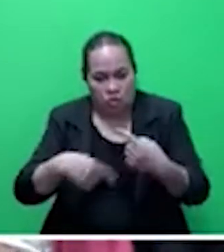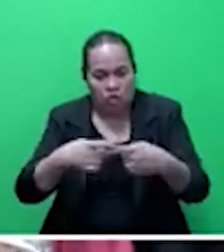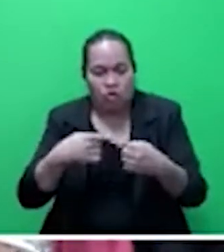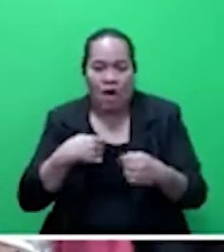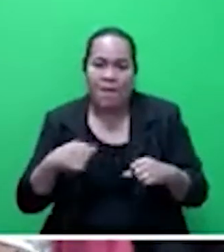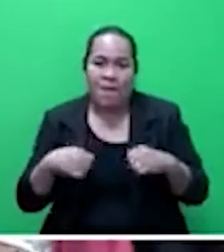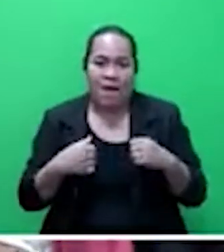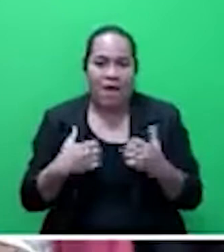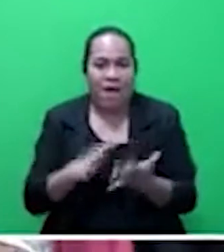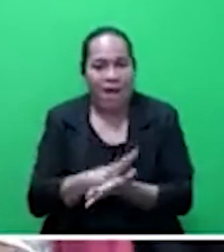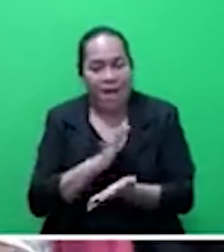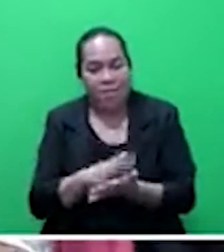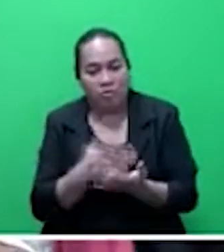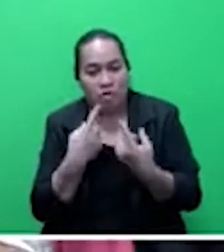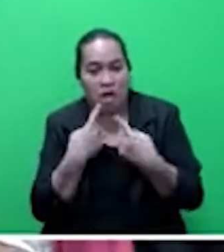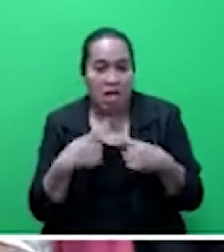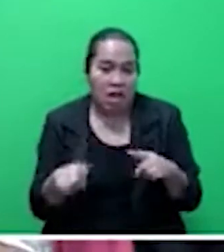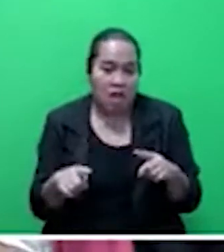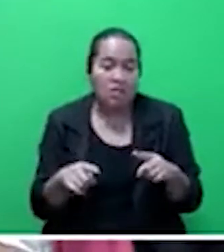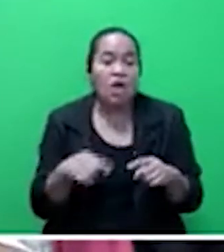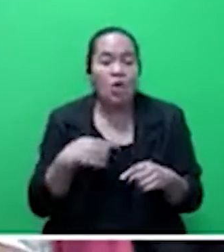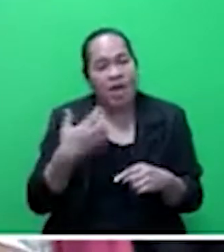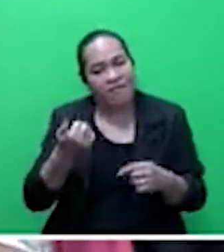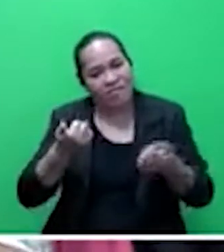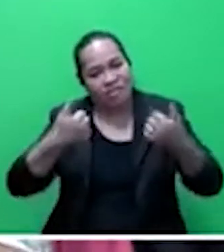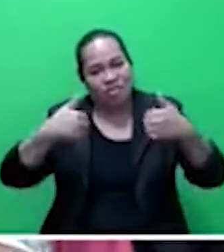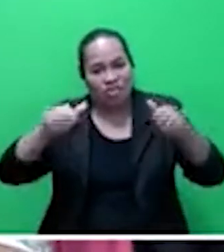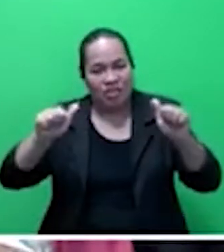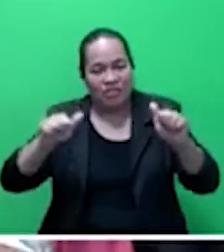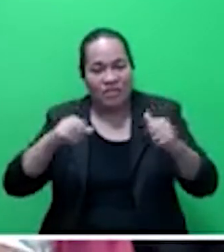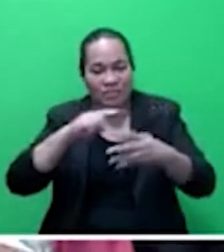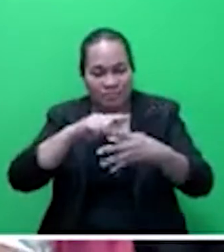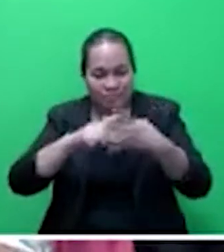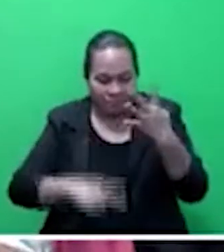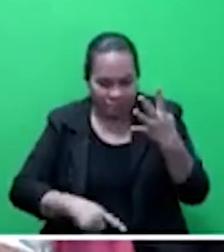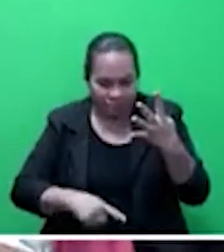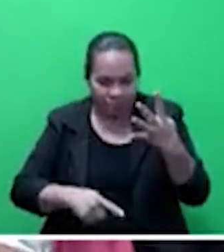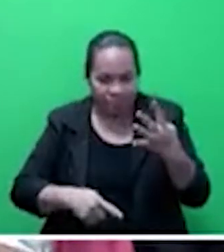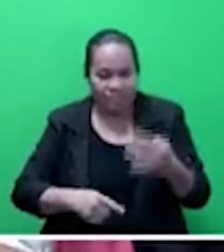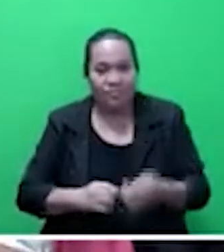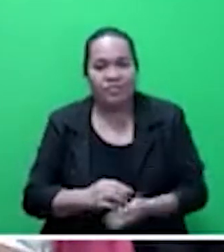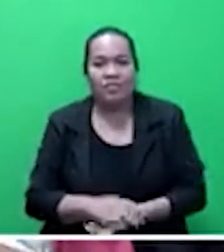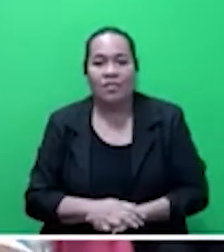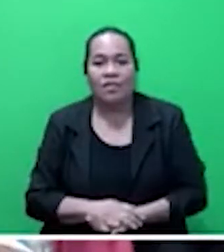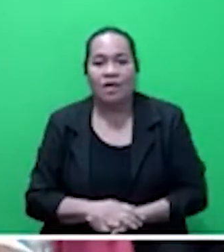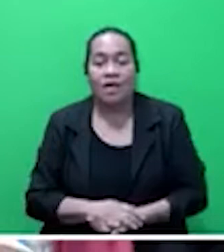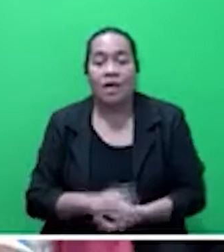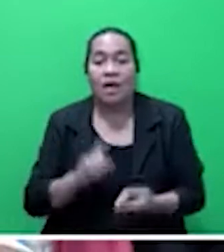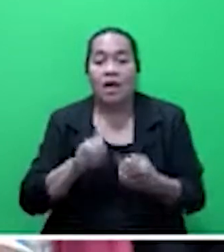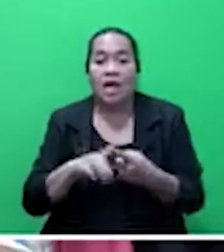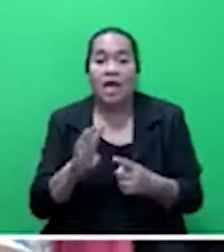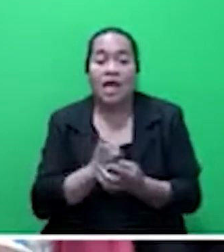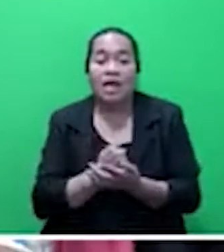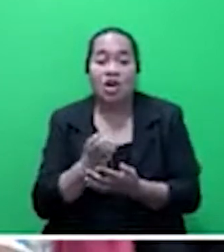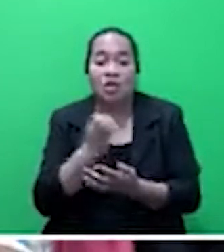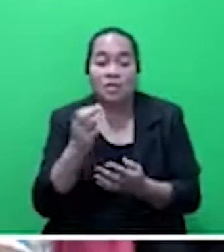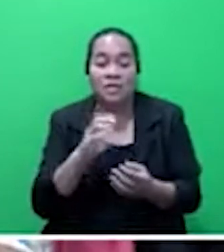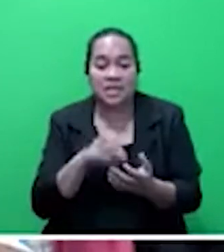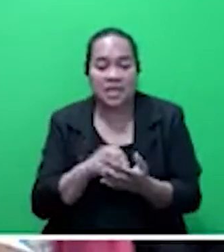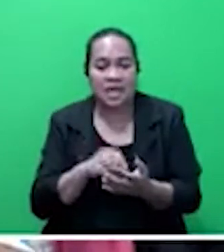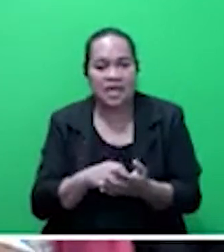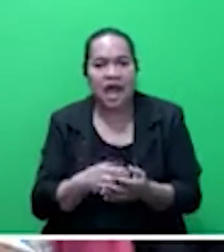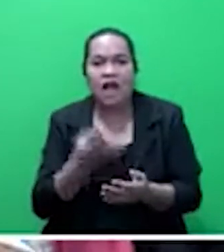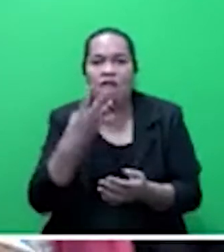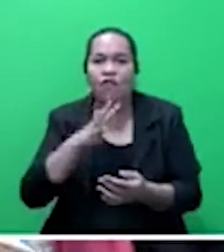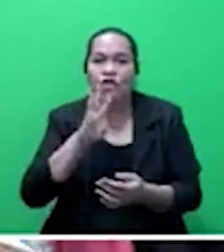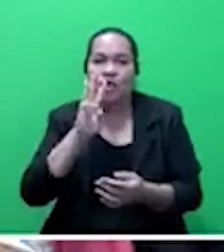to say that we have achieved the following milestone thus far. Economic sector, 43 action items